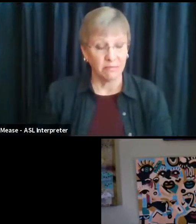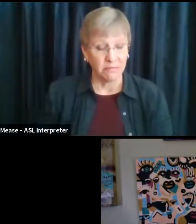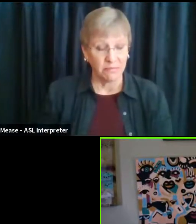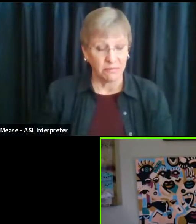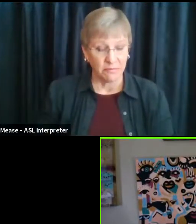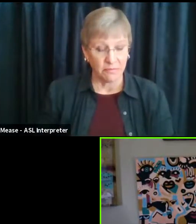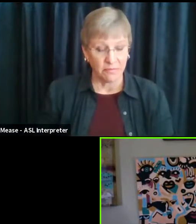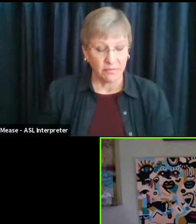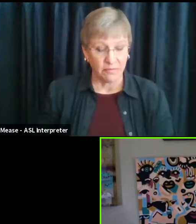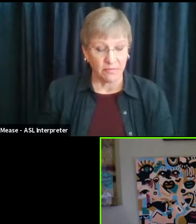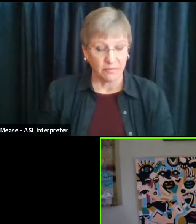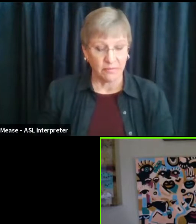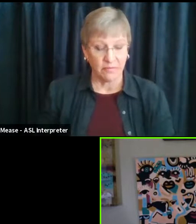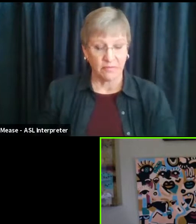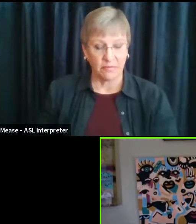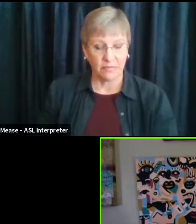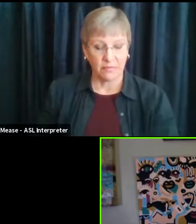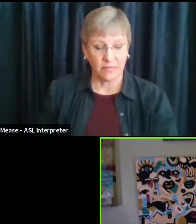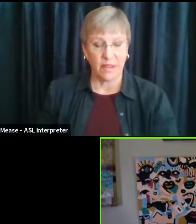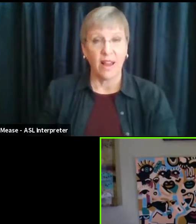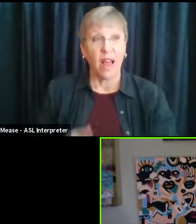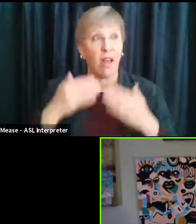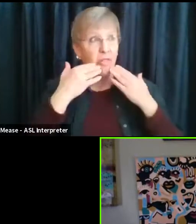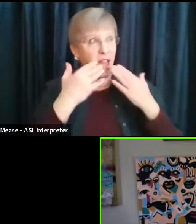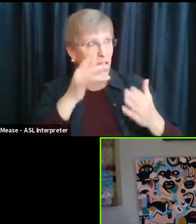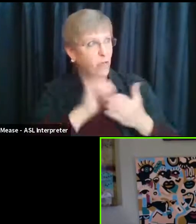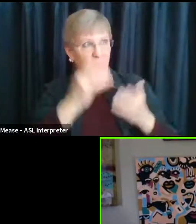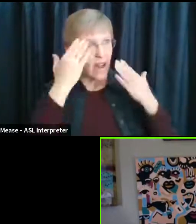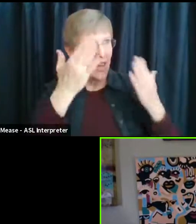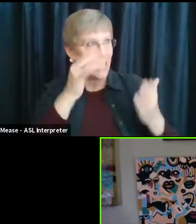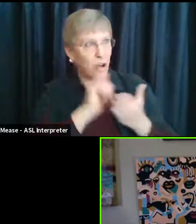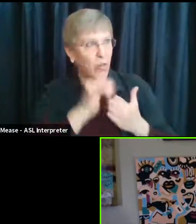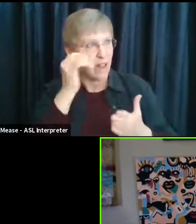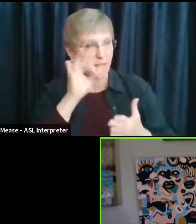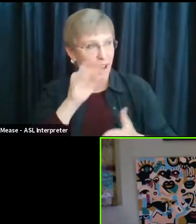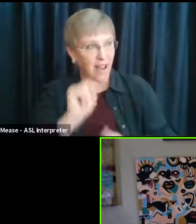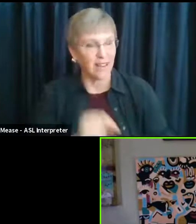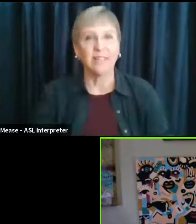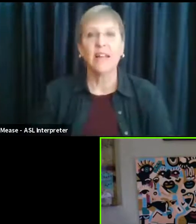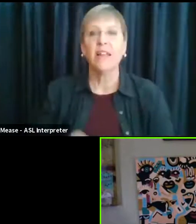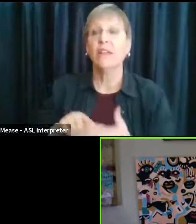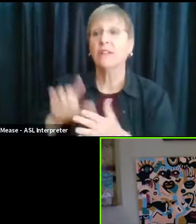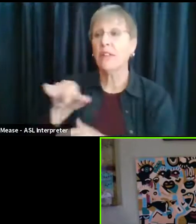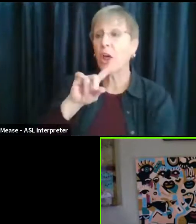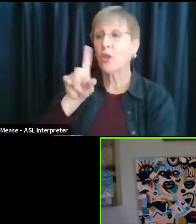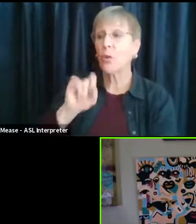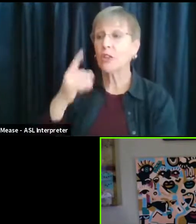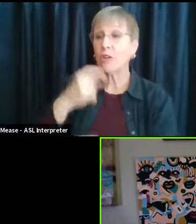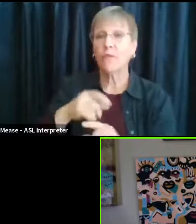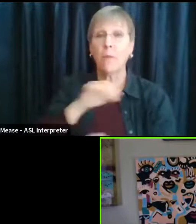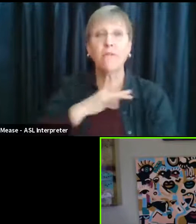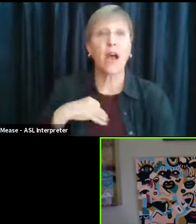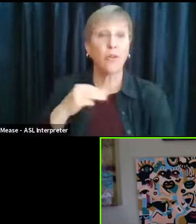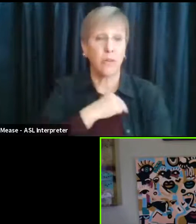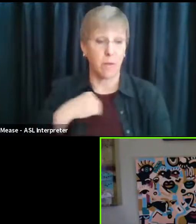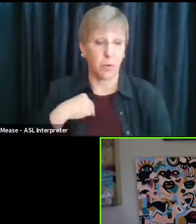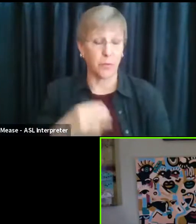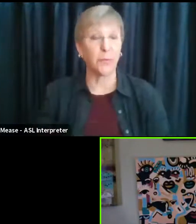It's amazing. I didn't know that. Thank you for that fact. Thank you. This is another question from a faculty